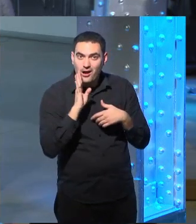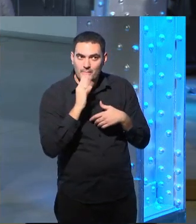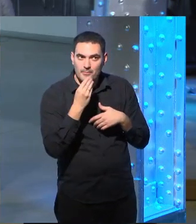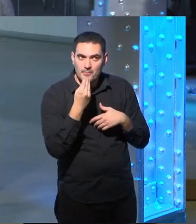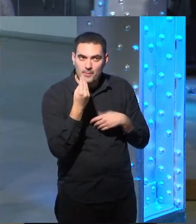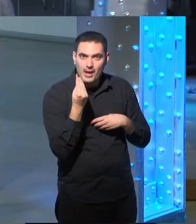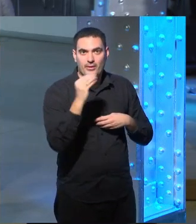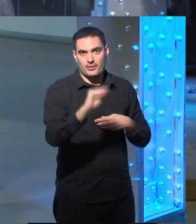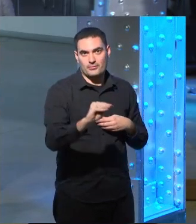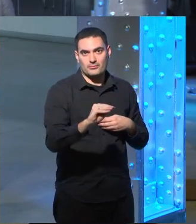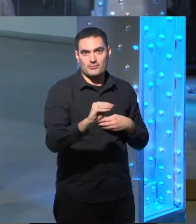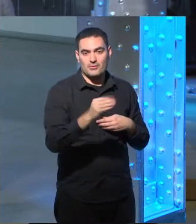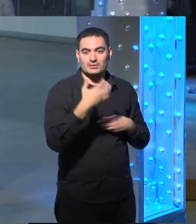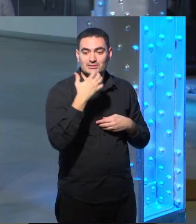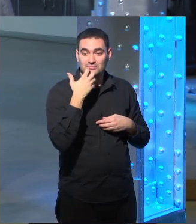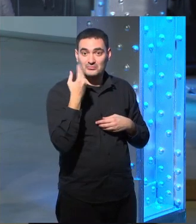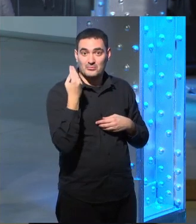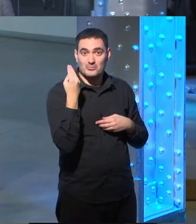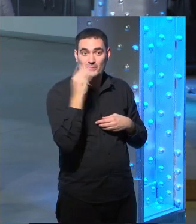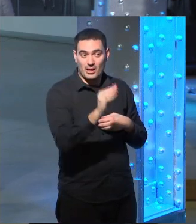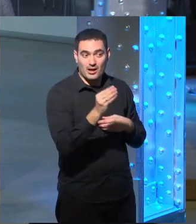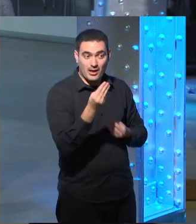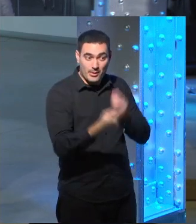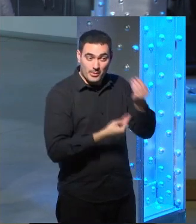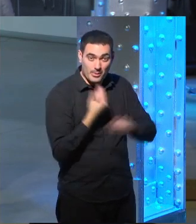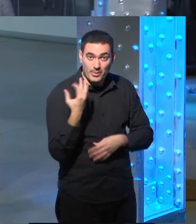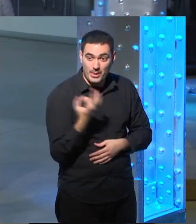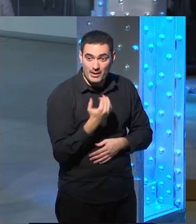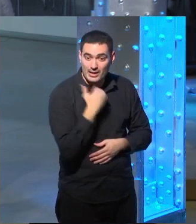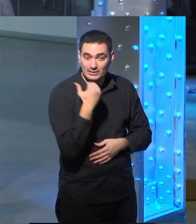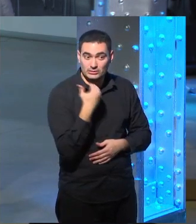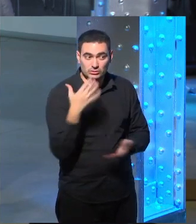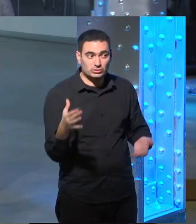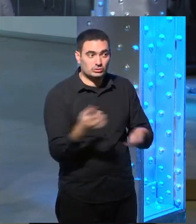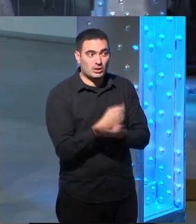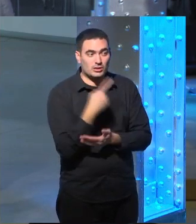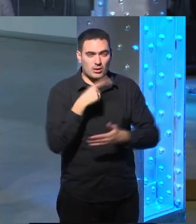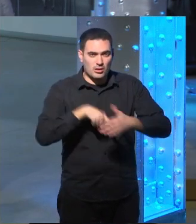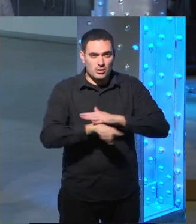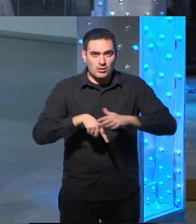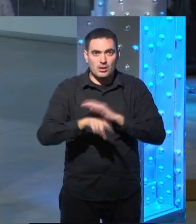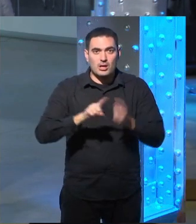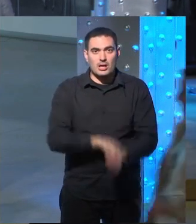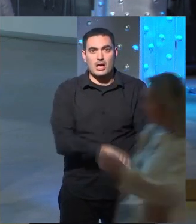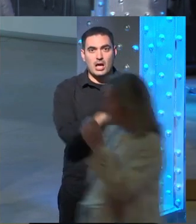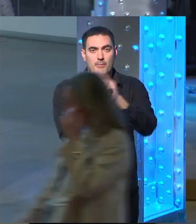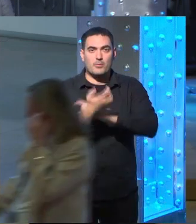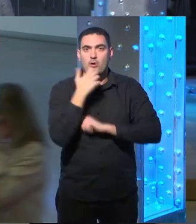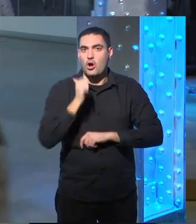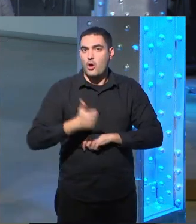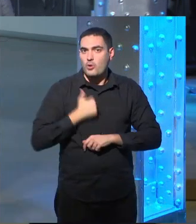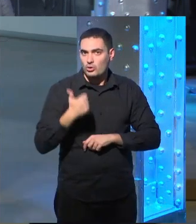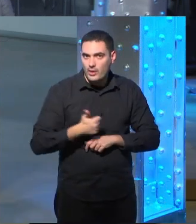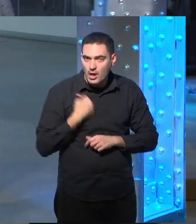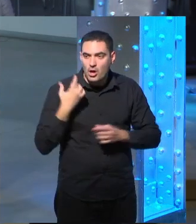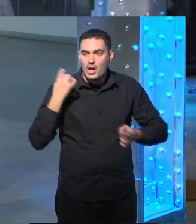measure those attitudinal skills, those which relate to attitude, change management, how to react, how